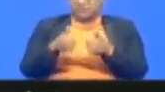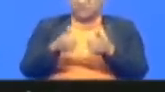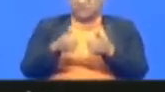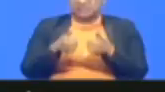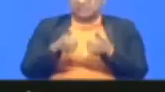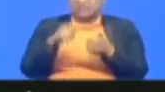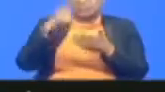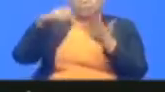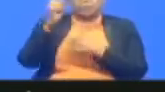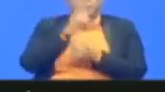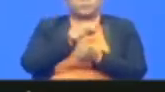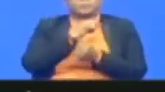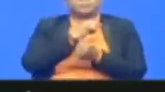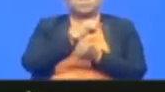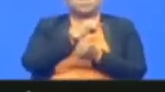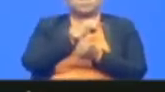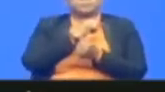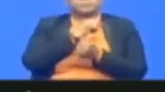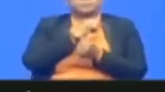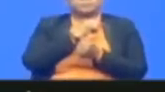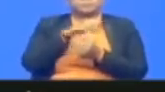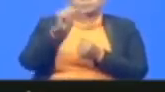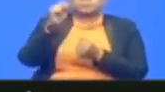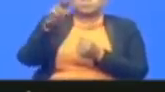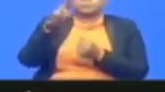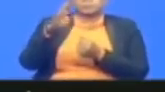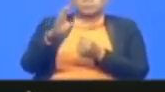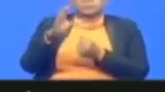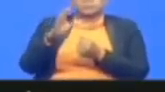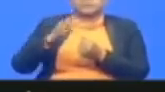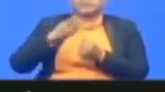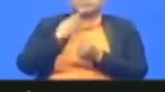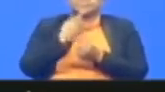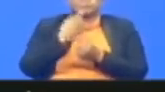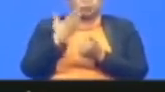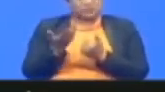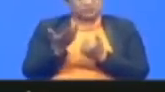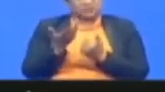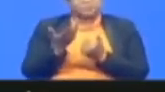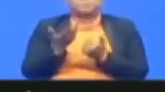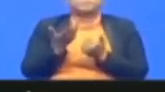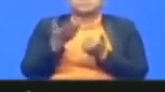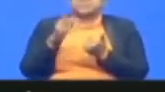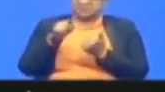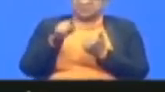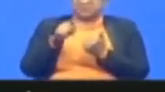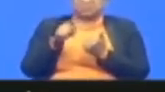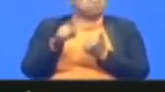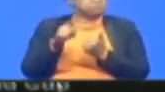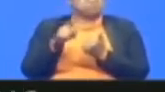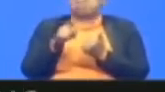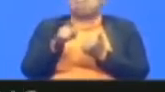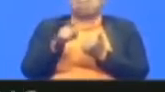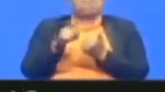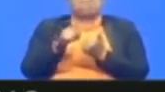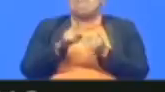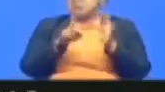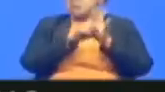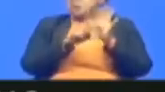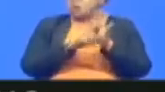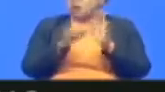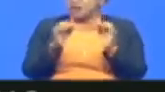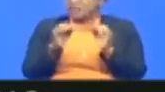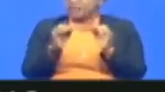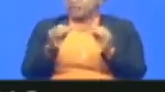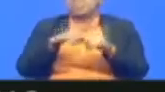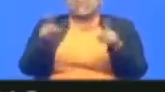been approved. Order number 13. SRC and in its arguments before court stated that the move was not only illegal but